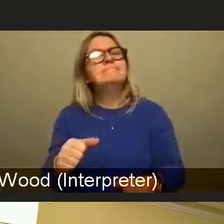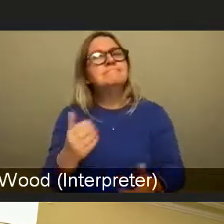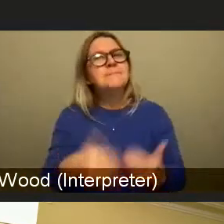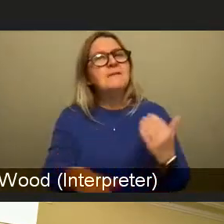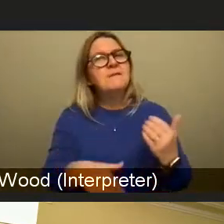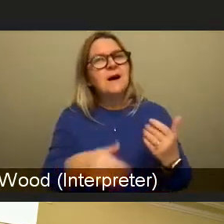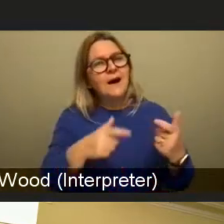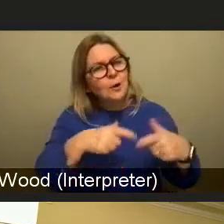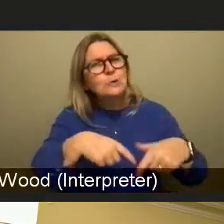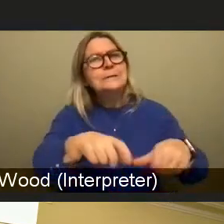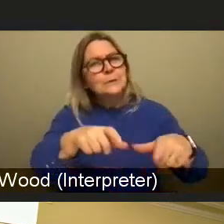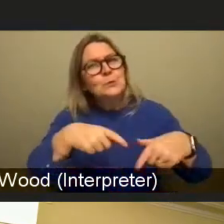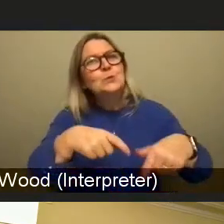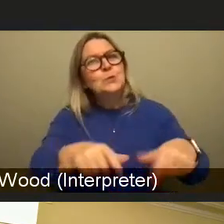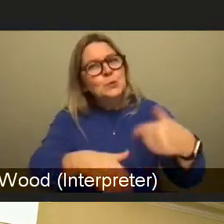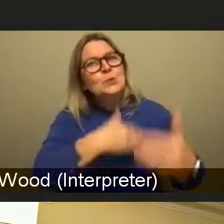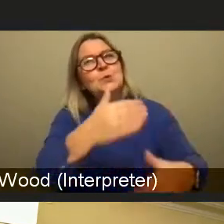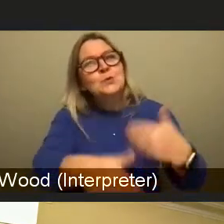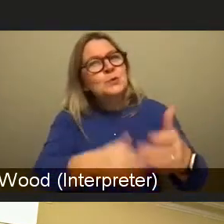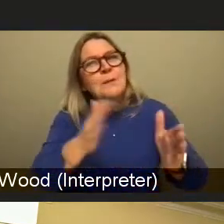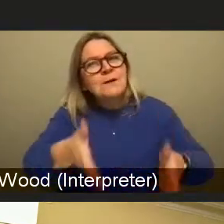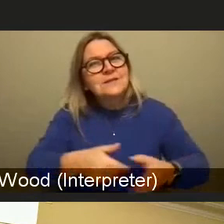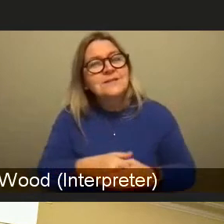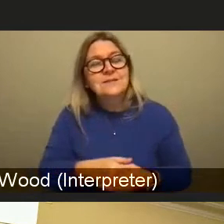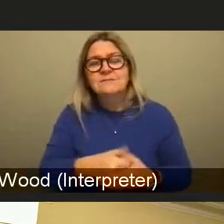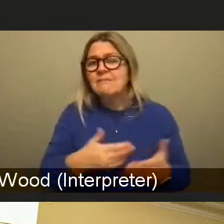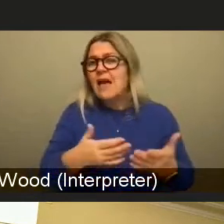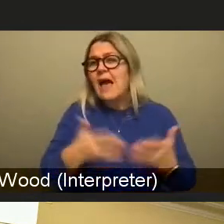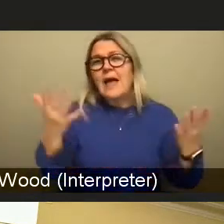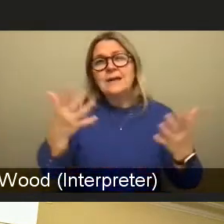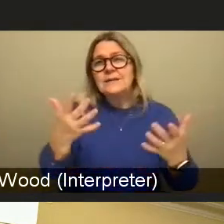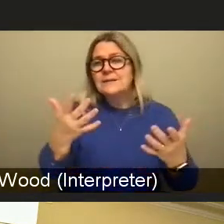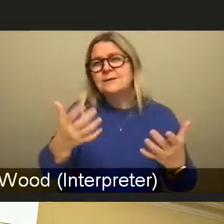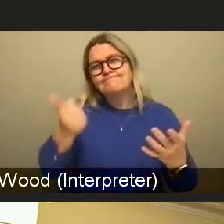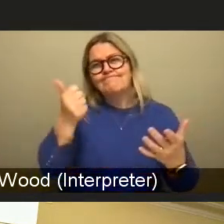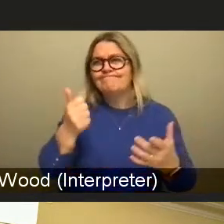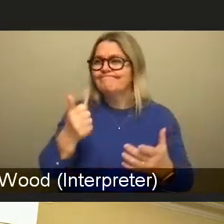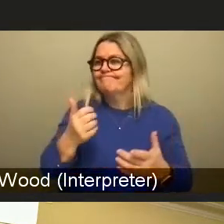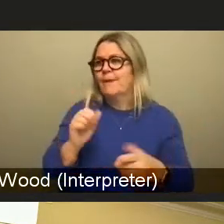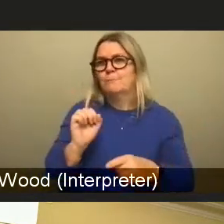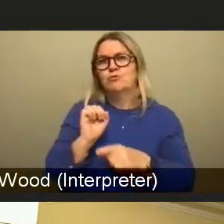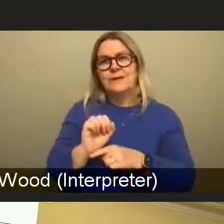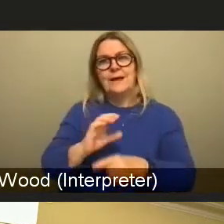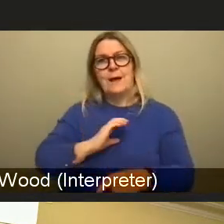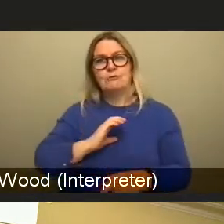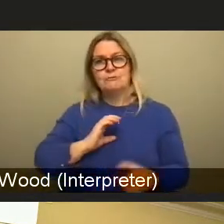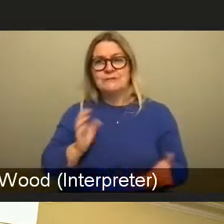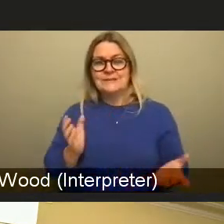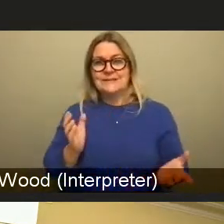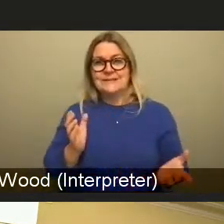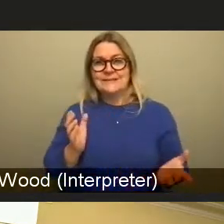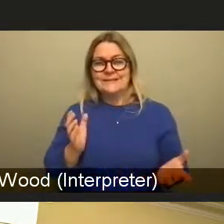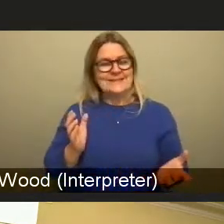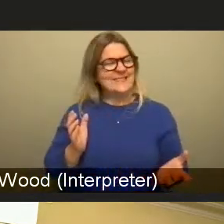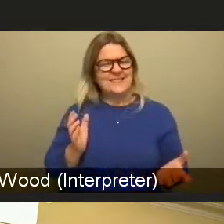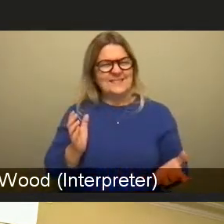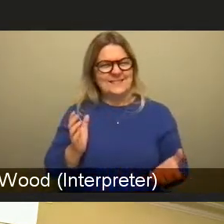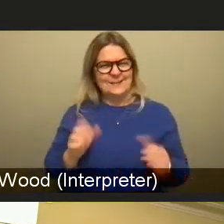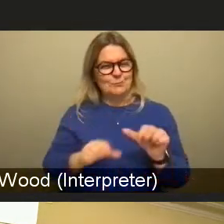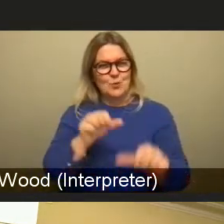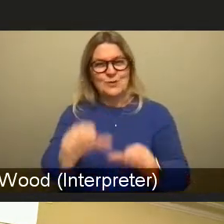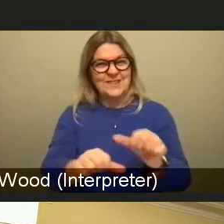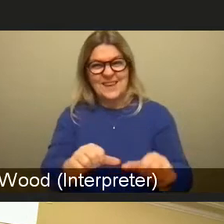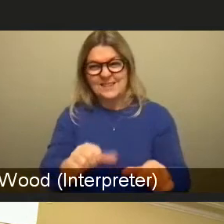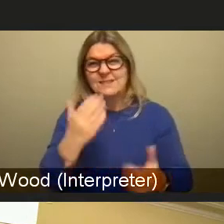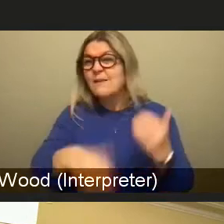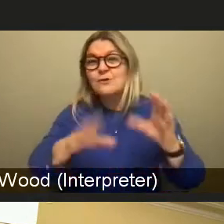I would suggest that, for any of the protected characteristics, it's it's an organic process. It's ongoing and ongoing all the time.